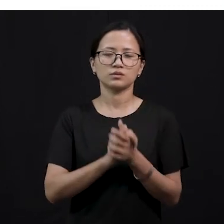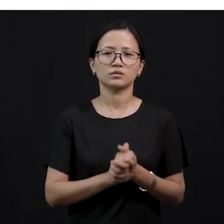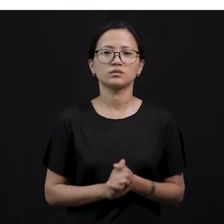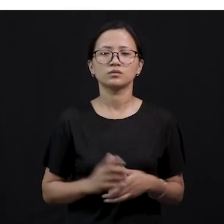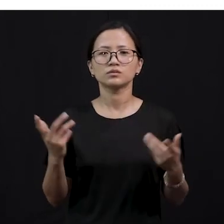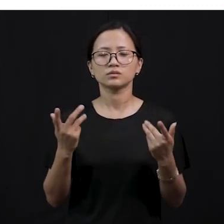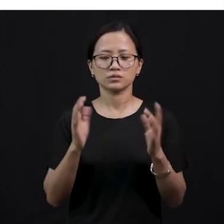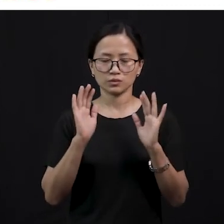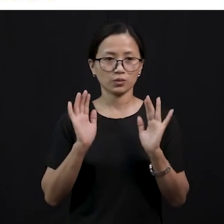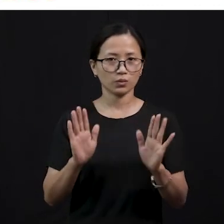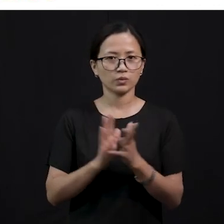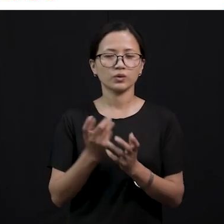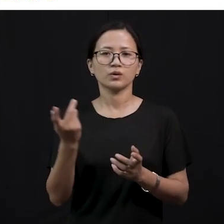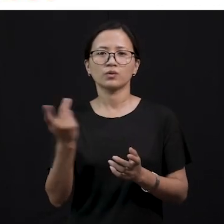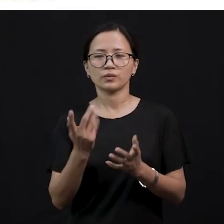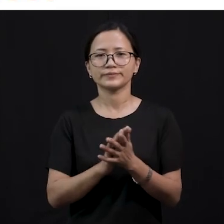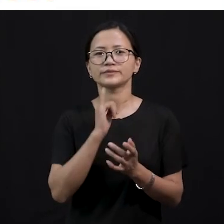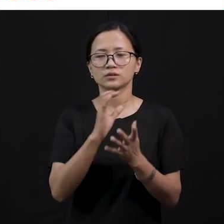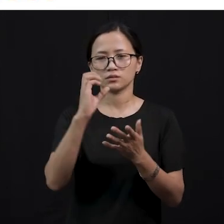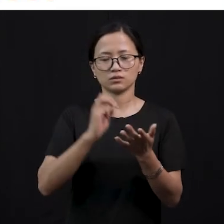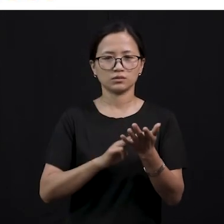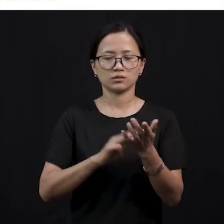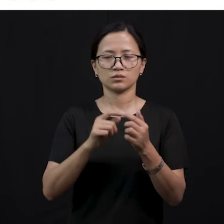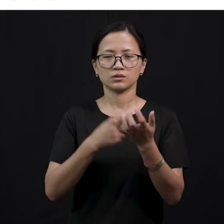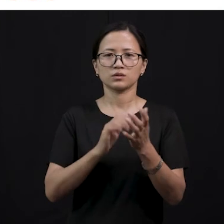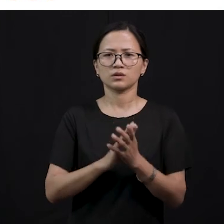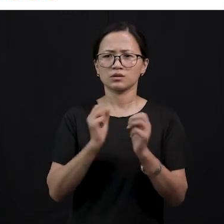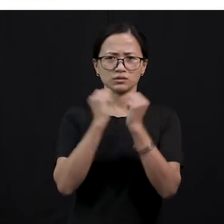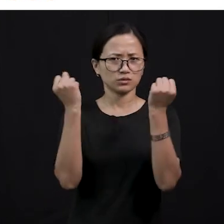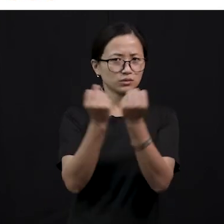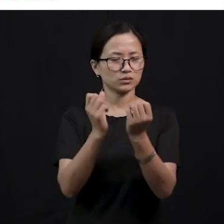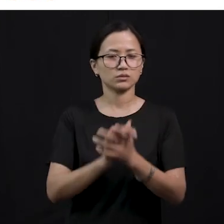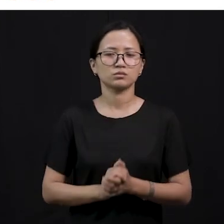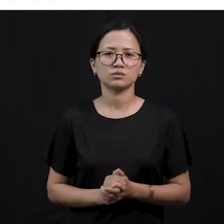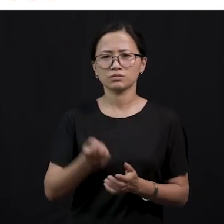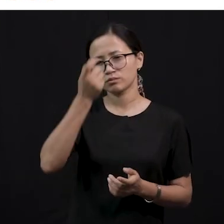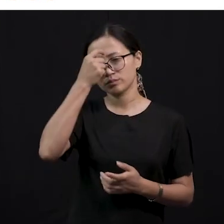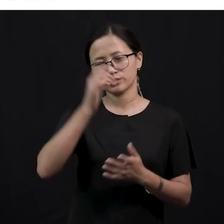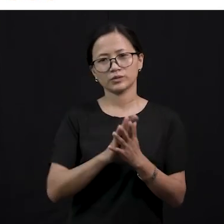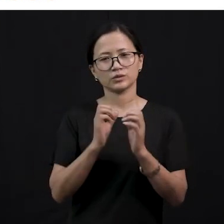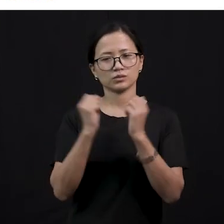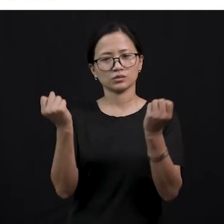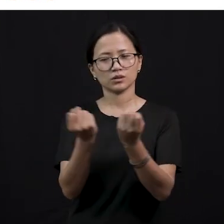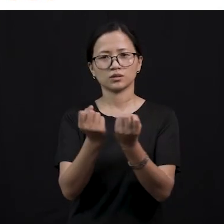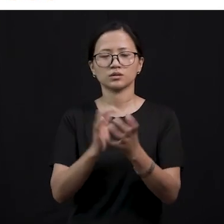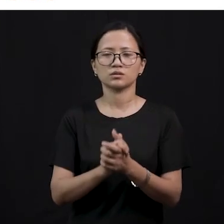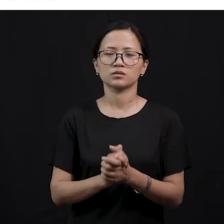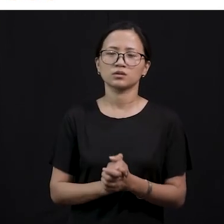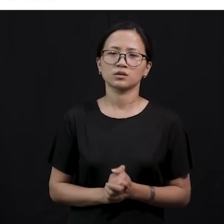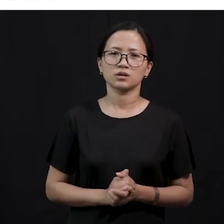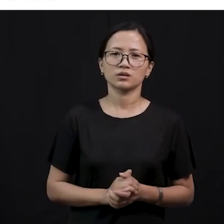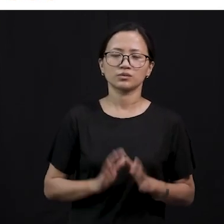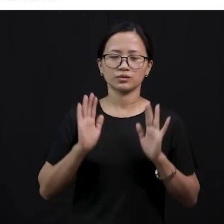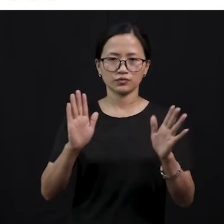is commercial advertisement. Then you have the social. Now social is if there is some problem with the society, like earlier days you